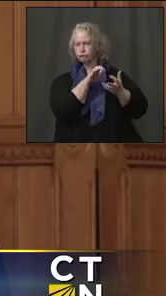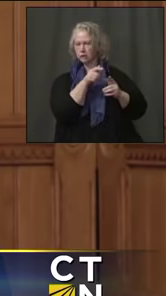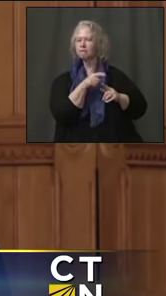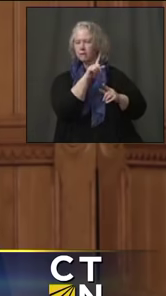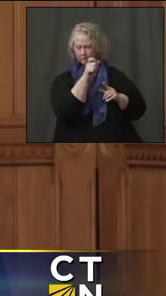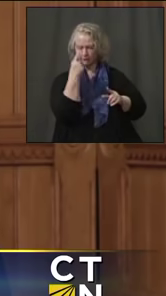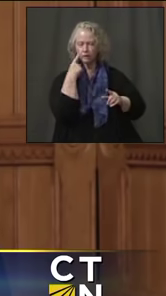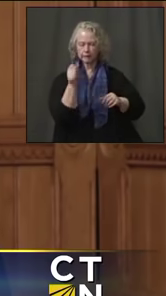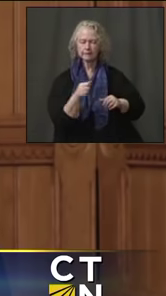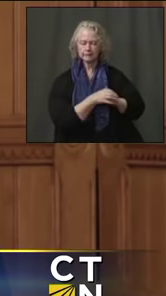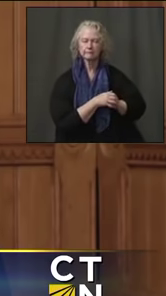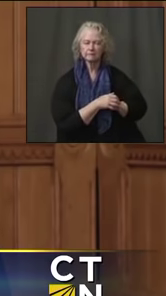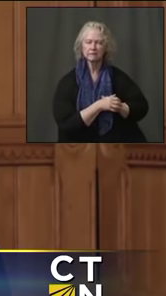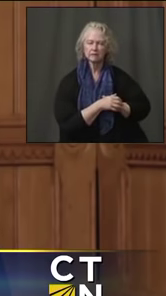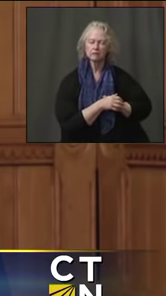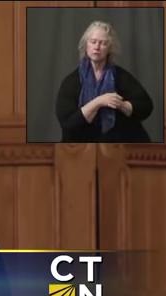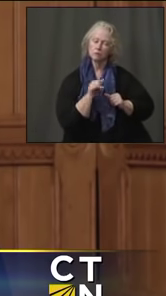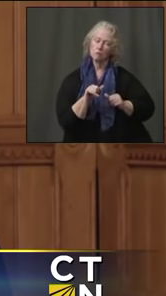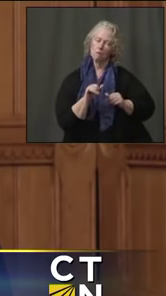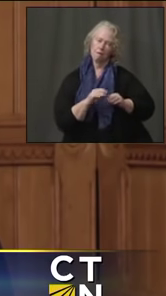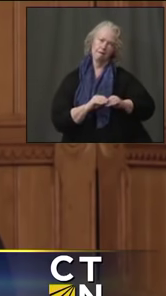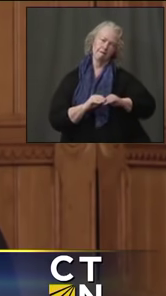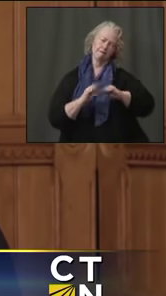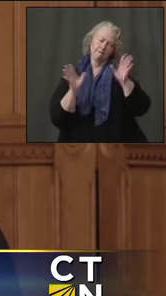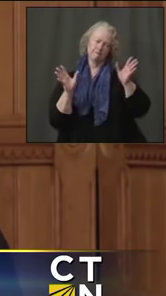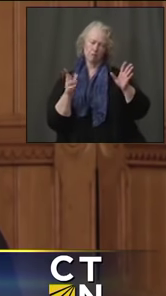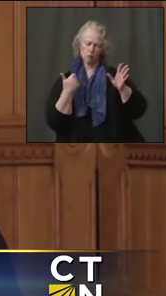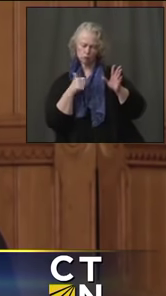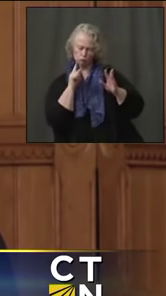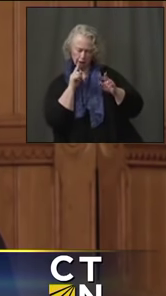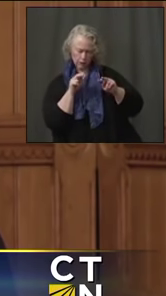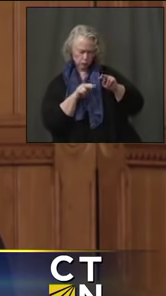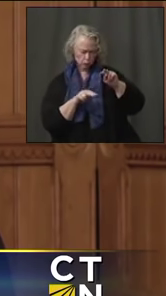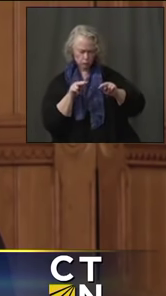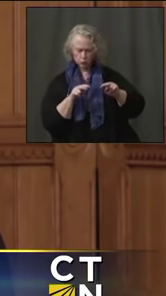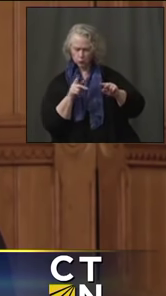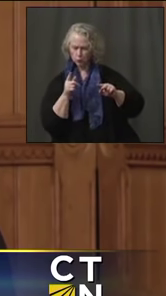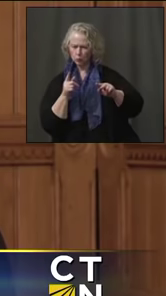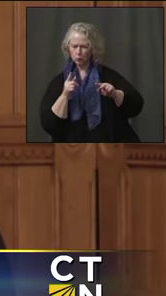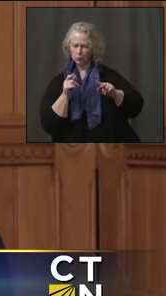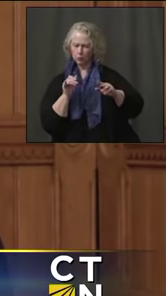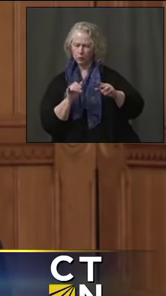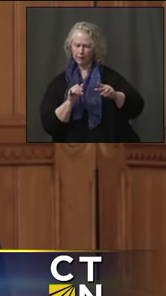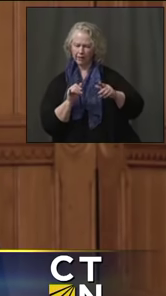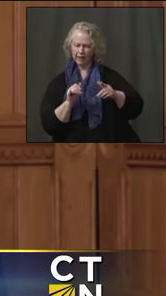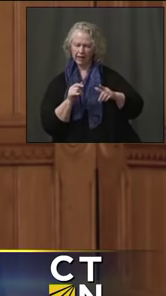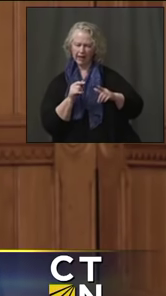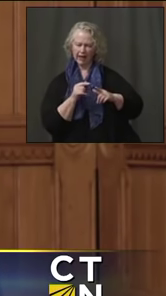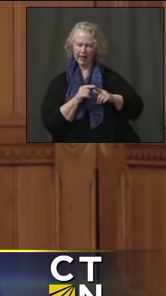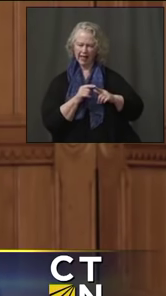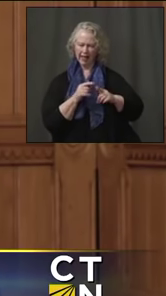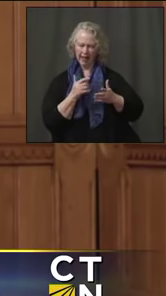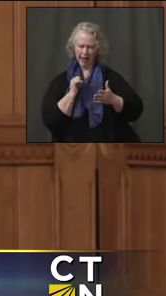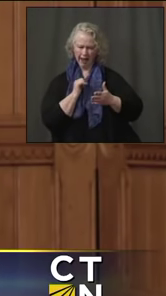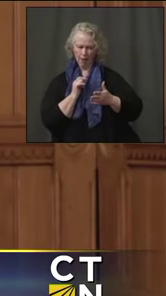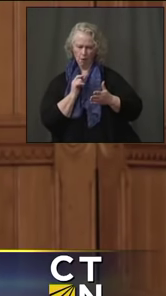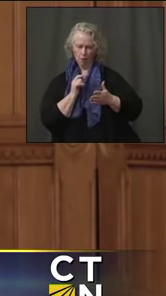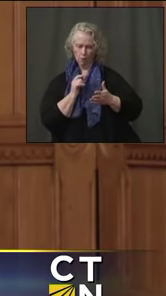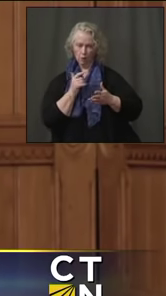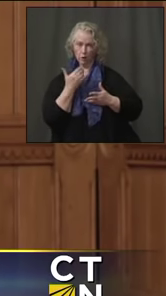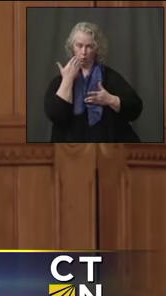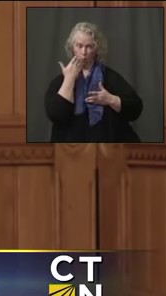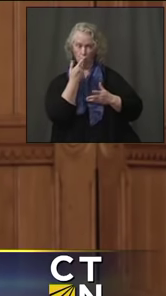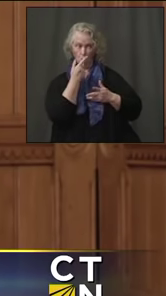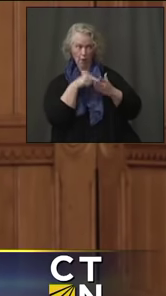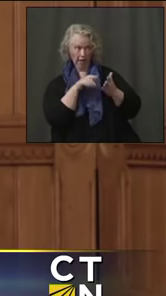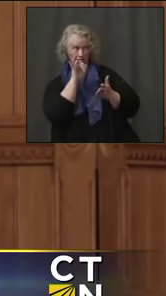coronavirus relief fund. And so we are obviously trying to strike a balance between leveraging a funding source that's 100%,